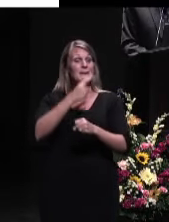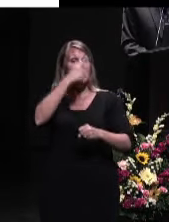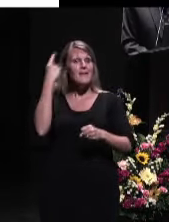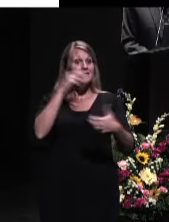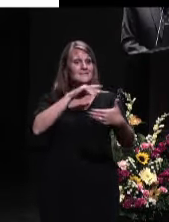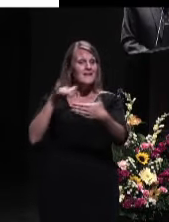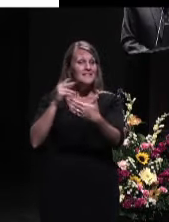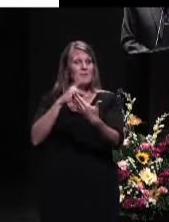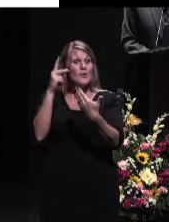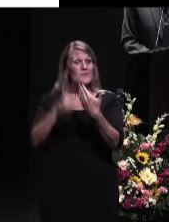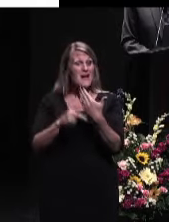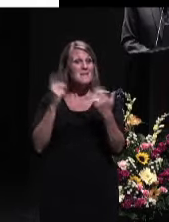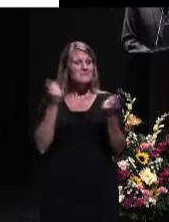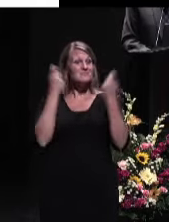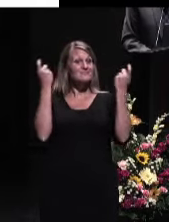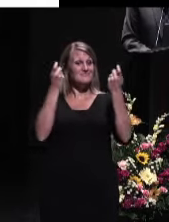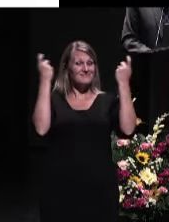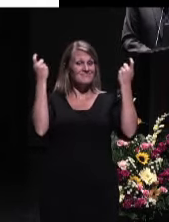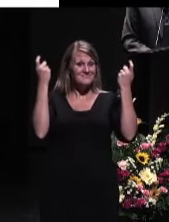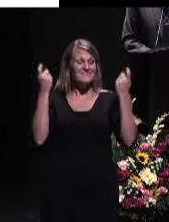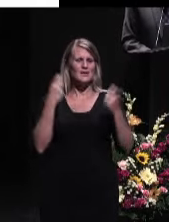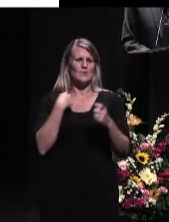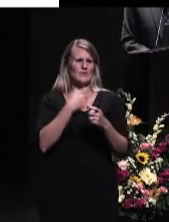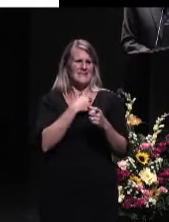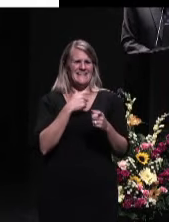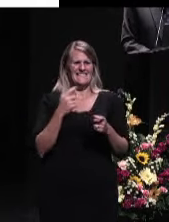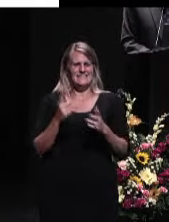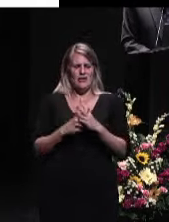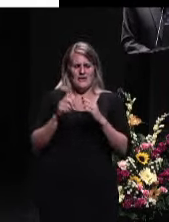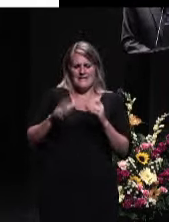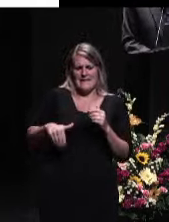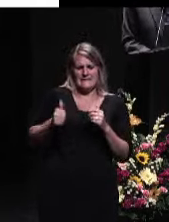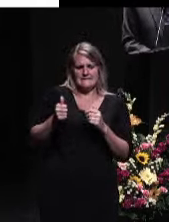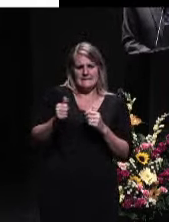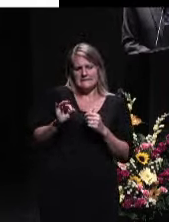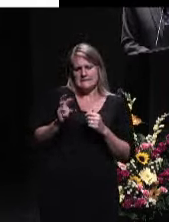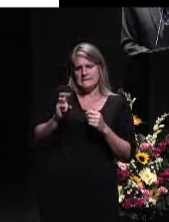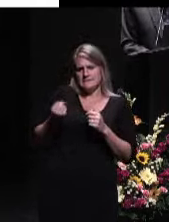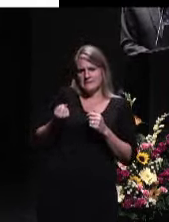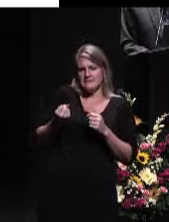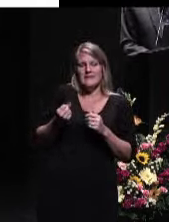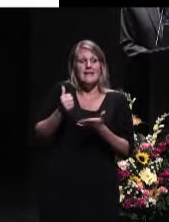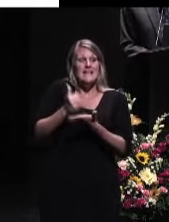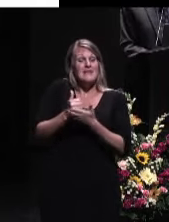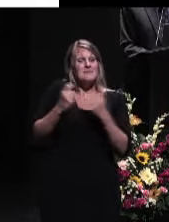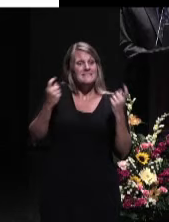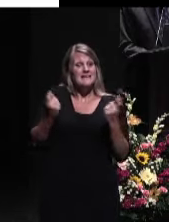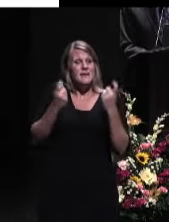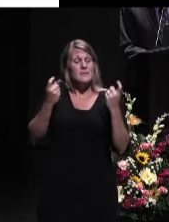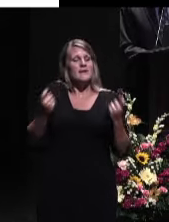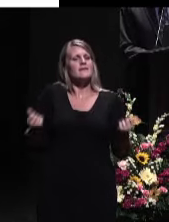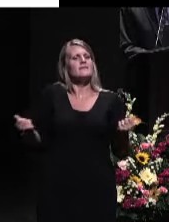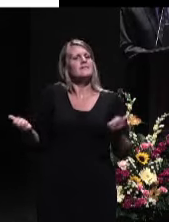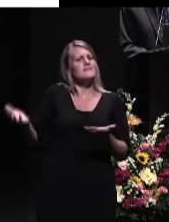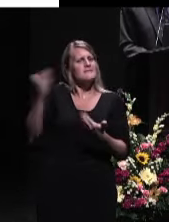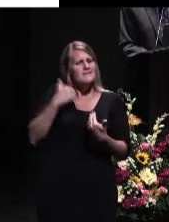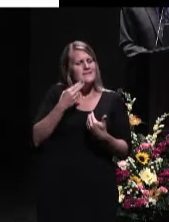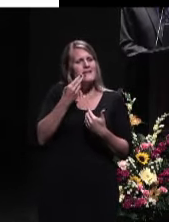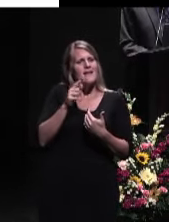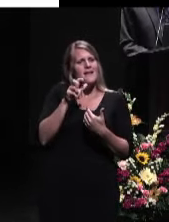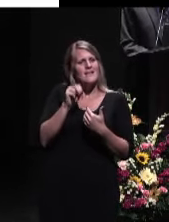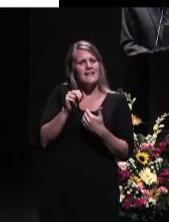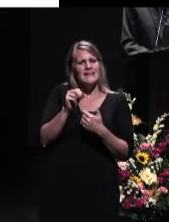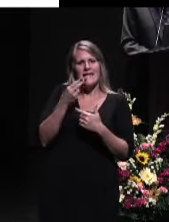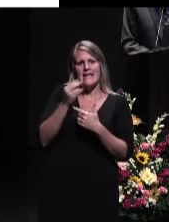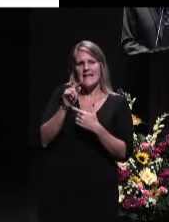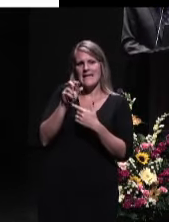UWM. We're on the leading edge of this when the program began in the late 60s, and we, to help celebrate this, invited Dr. Evelyn Higginbotham